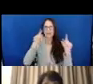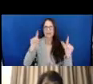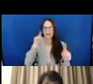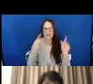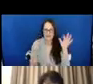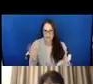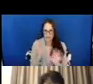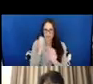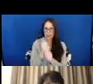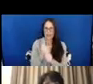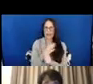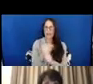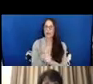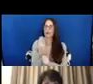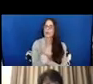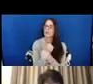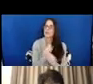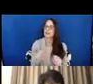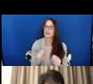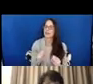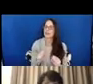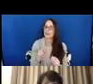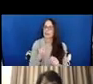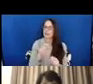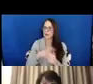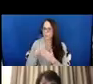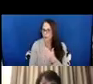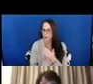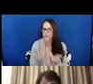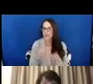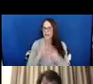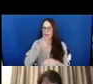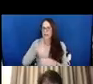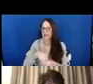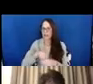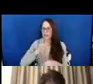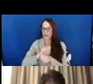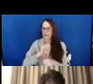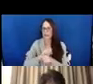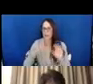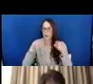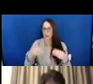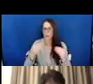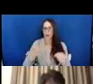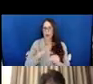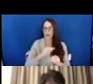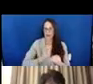use of social safety net programs, engagement in the labor market, and sense of identity.